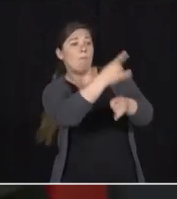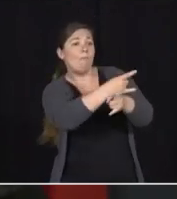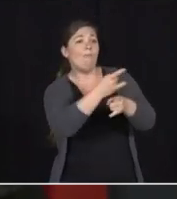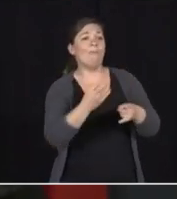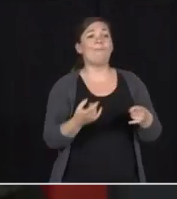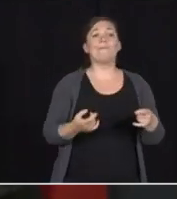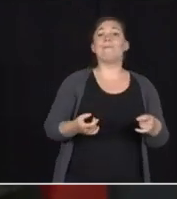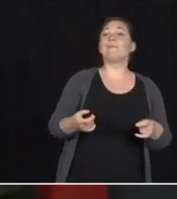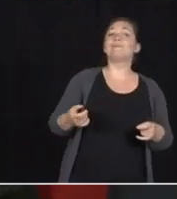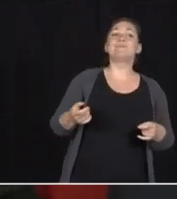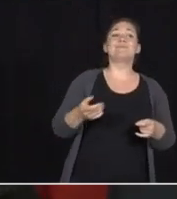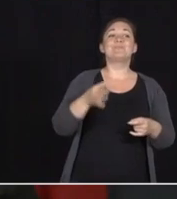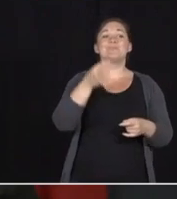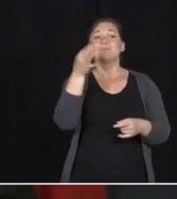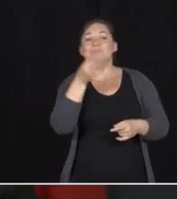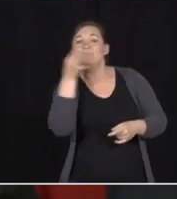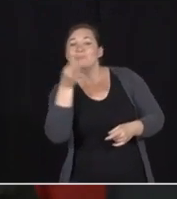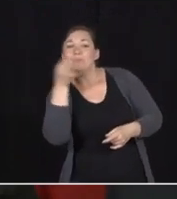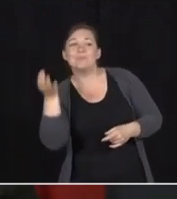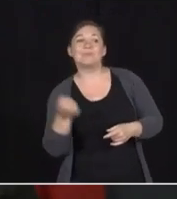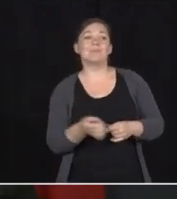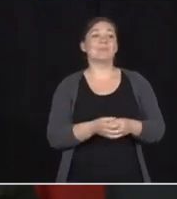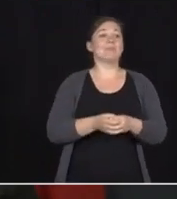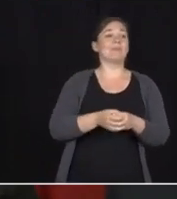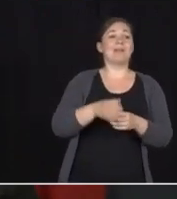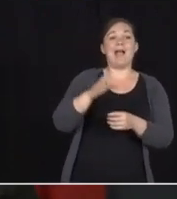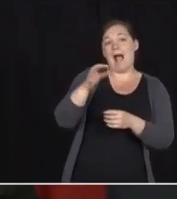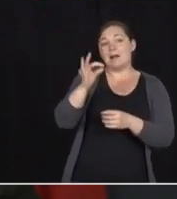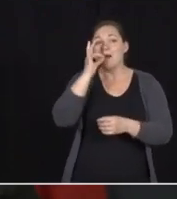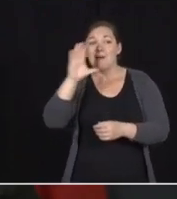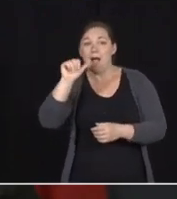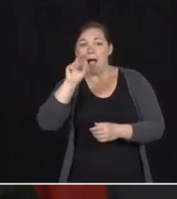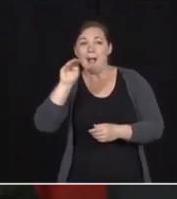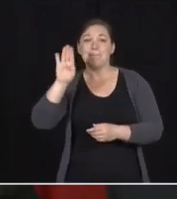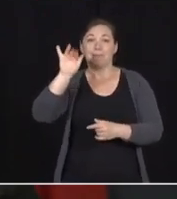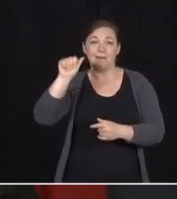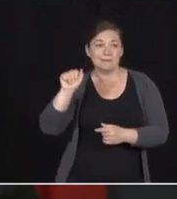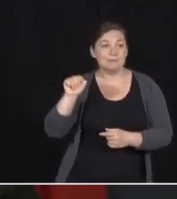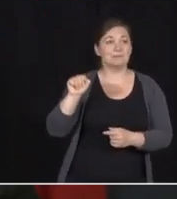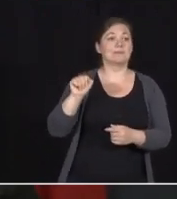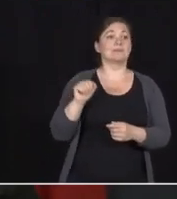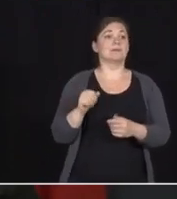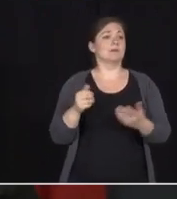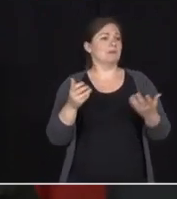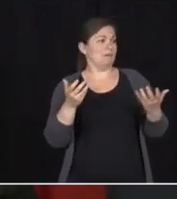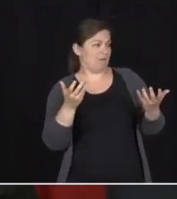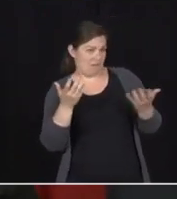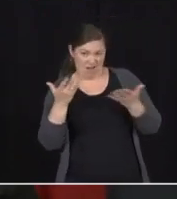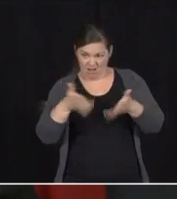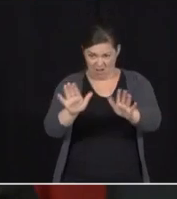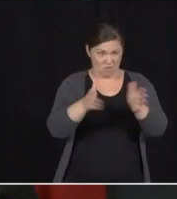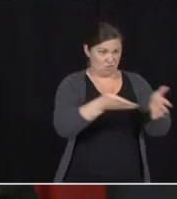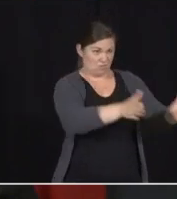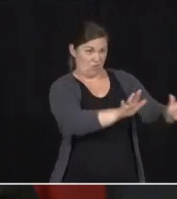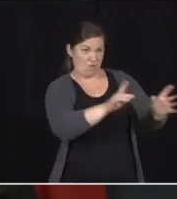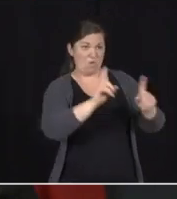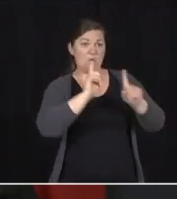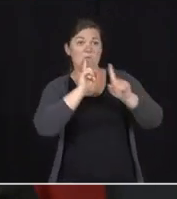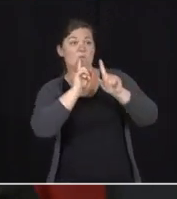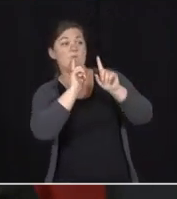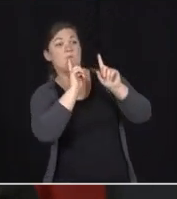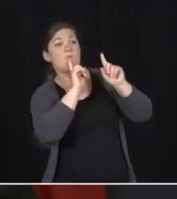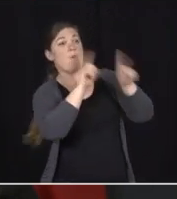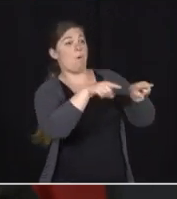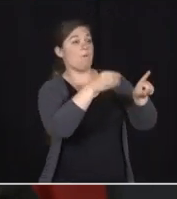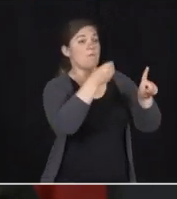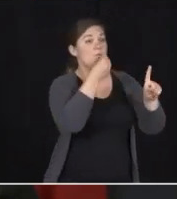comes to alcohol was something that your government put through for the pandemic, but it is the